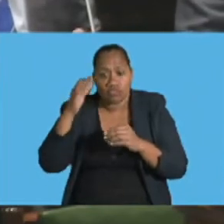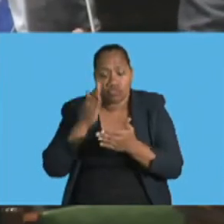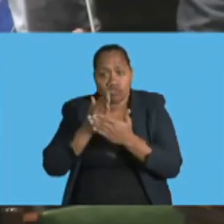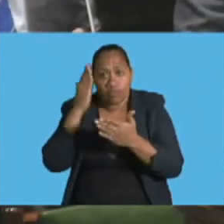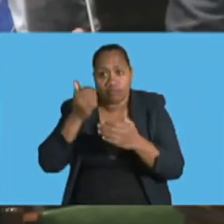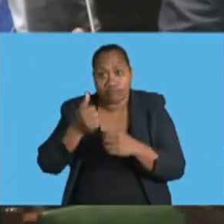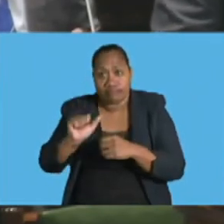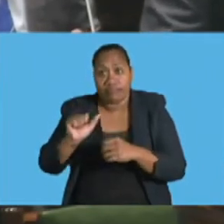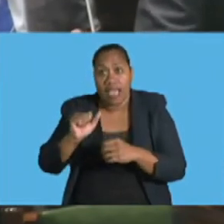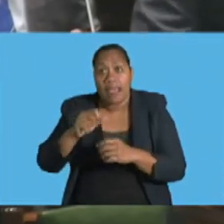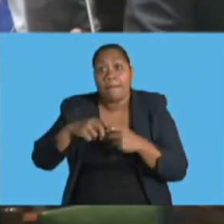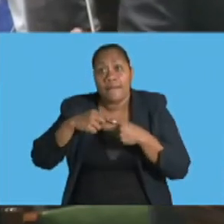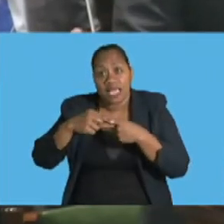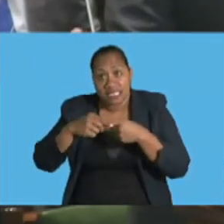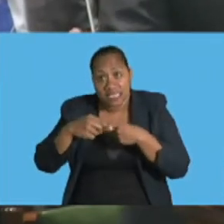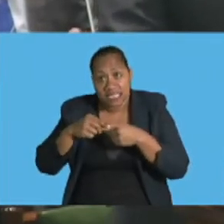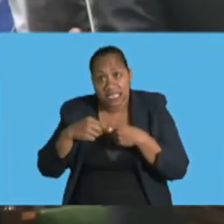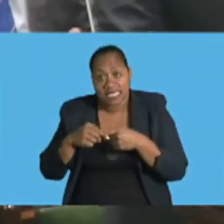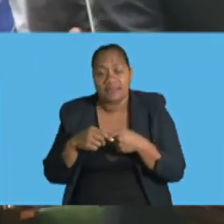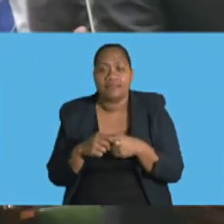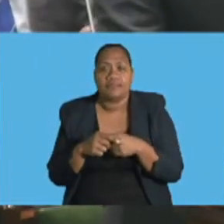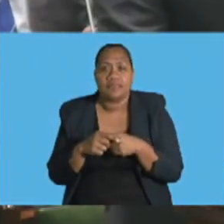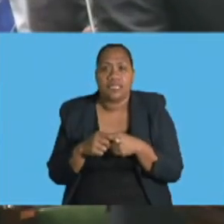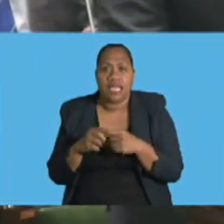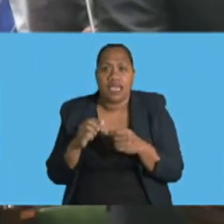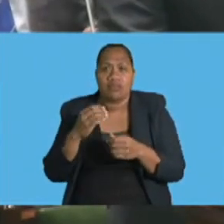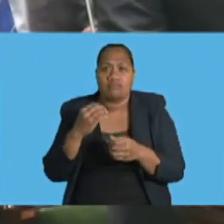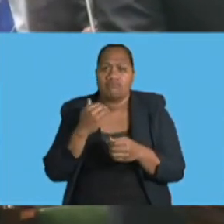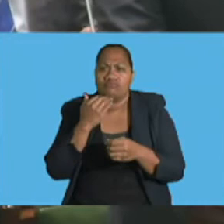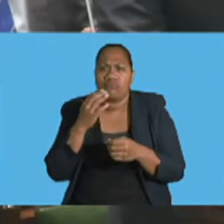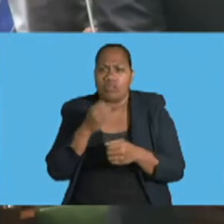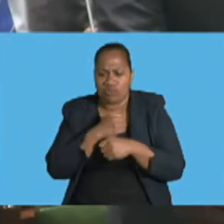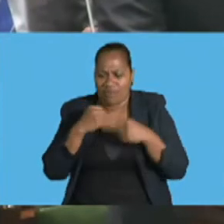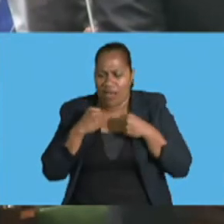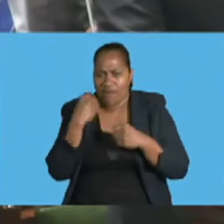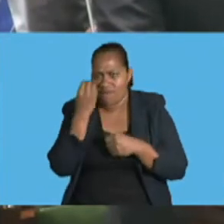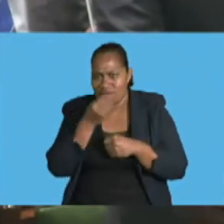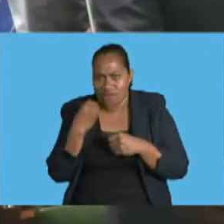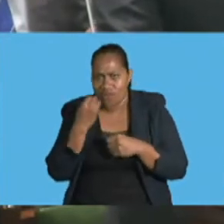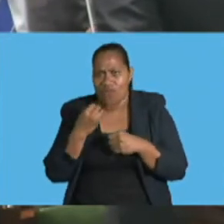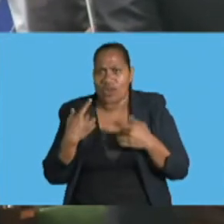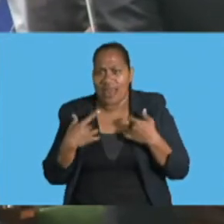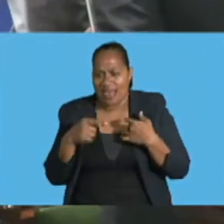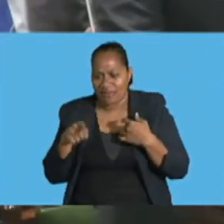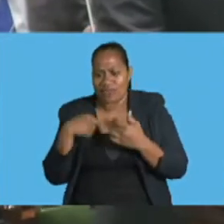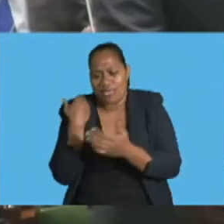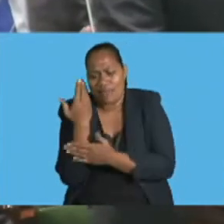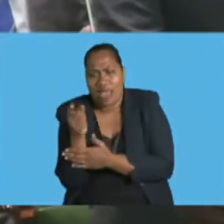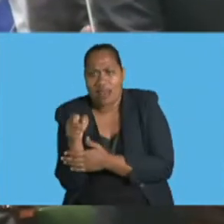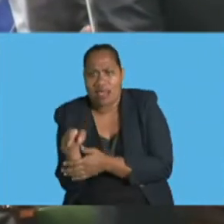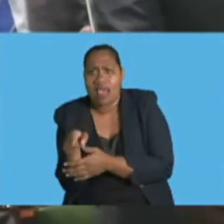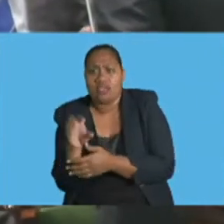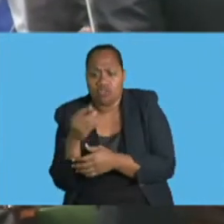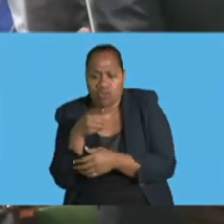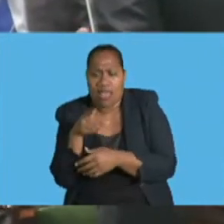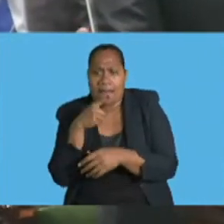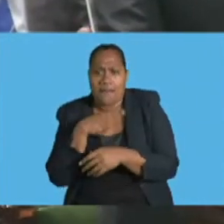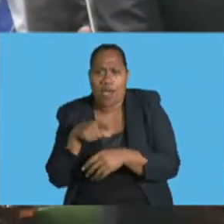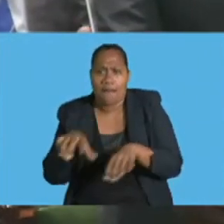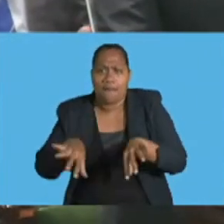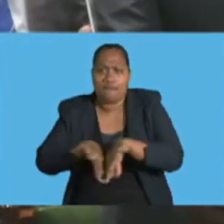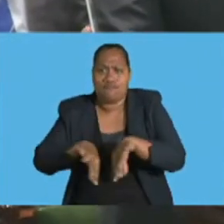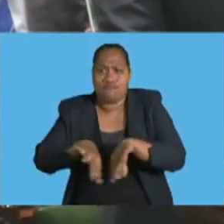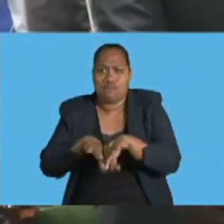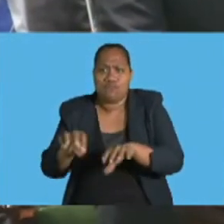our oceans, on which much of our food and livelihoods depend. So we encourage the use, for instance, of reusable